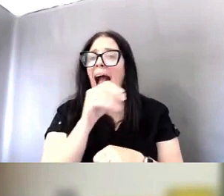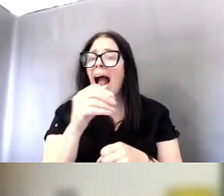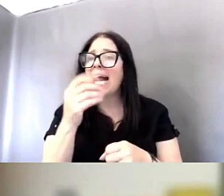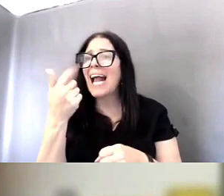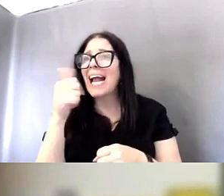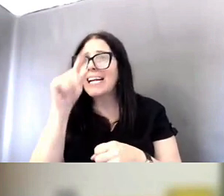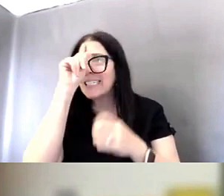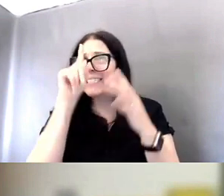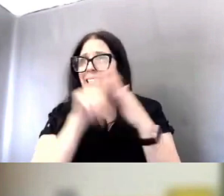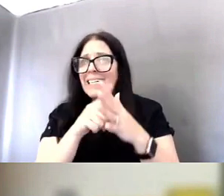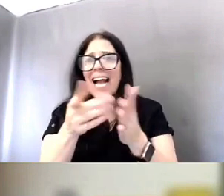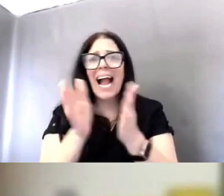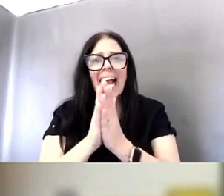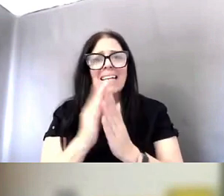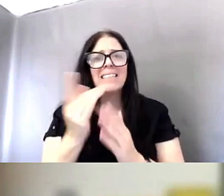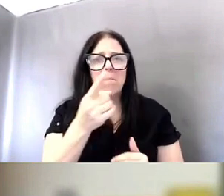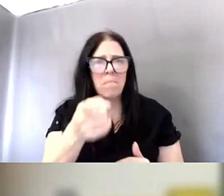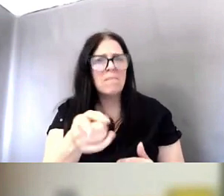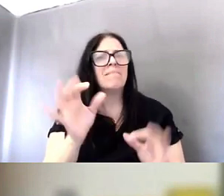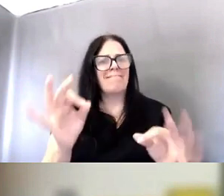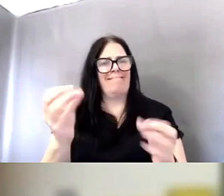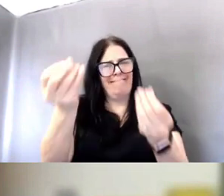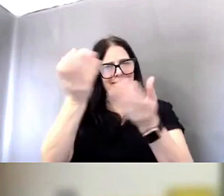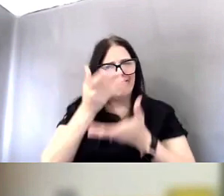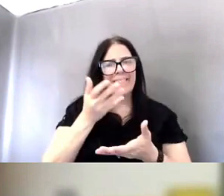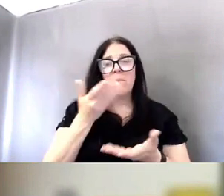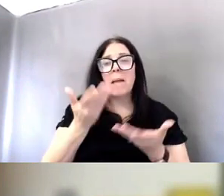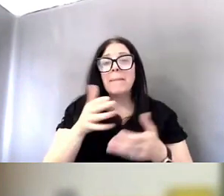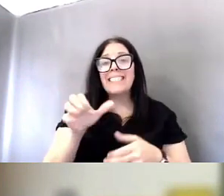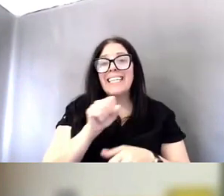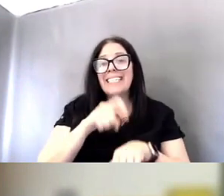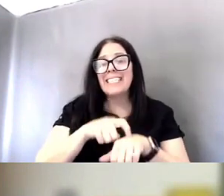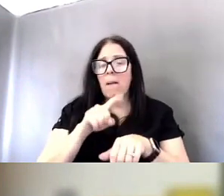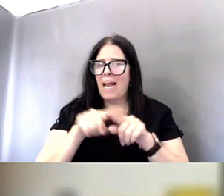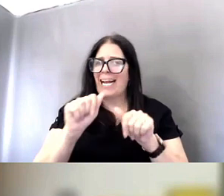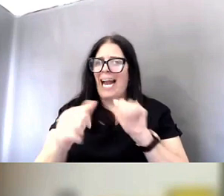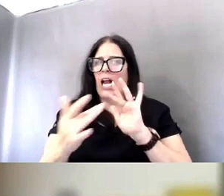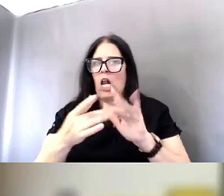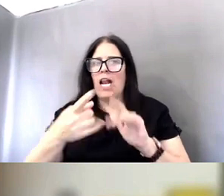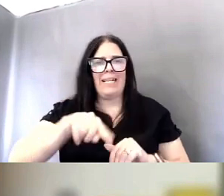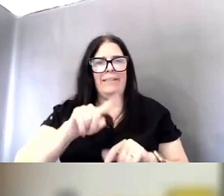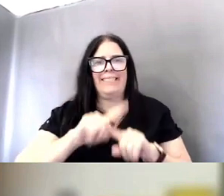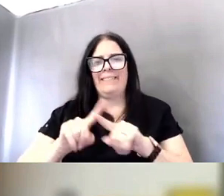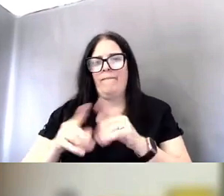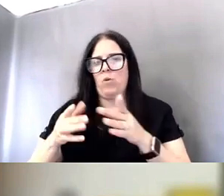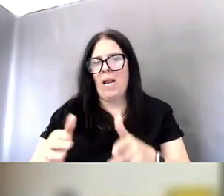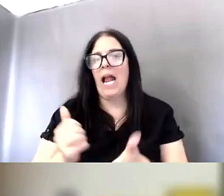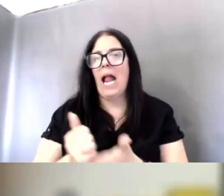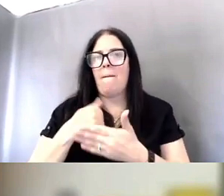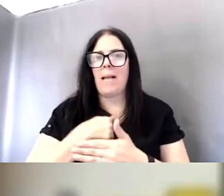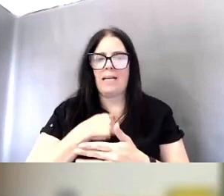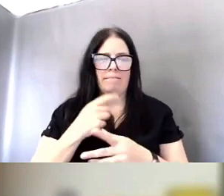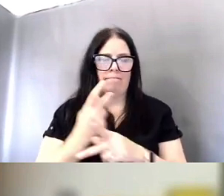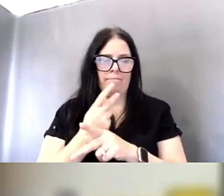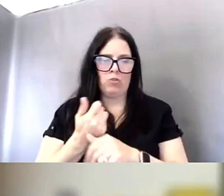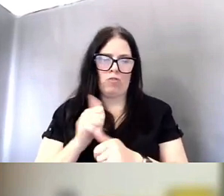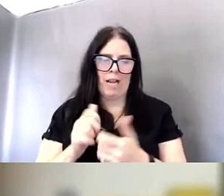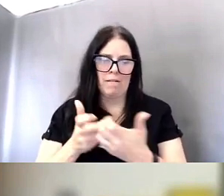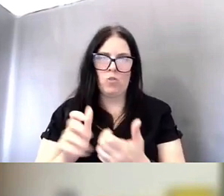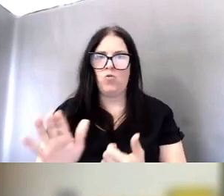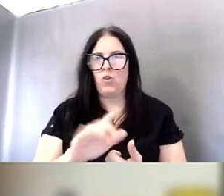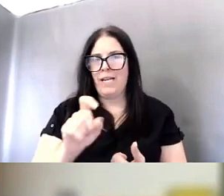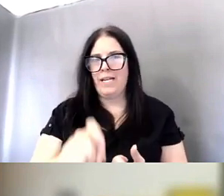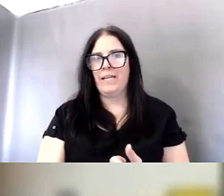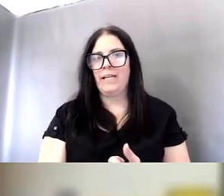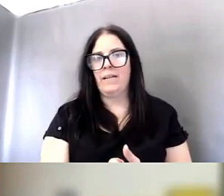might take some time, but you can contact us many different ways, and as you continue to explore things, let us